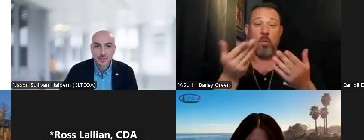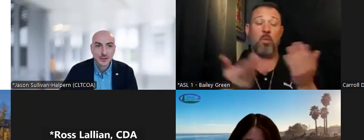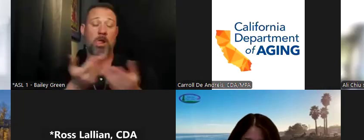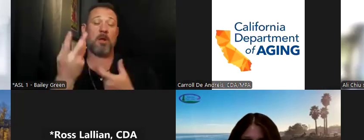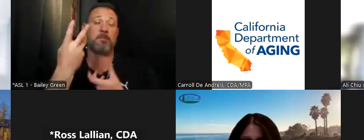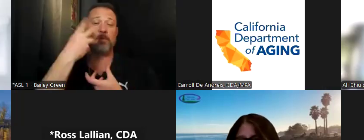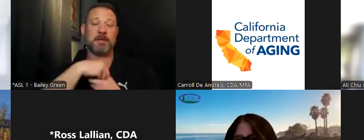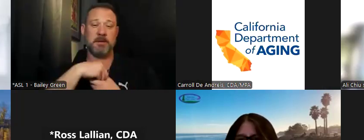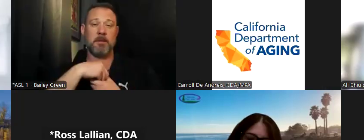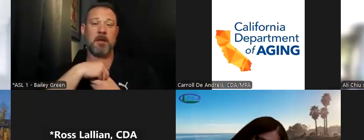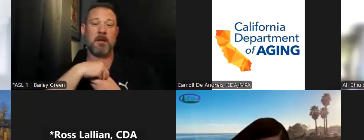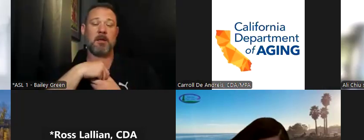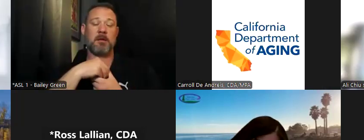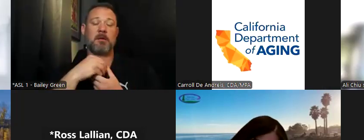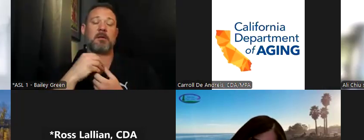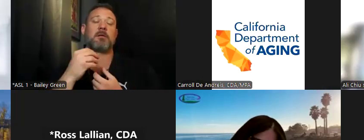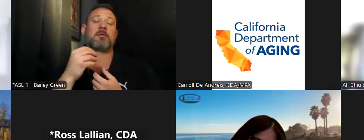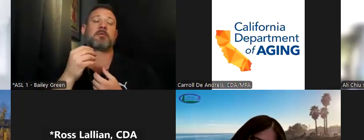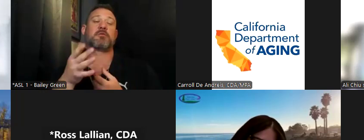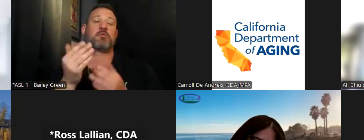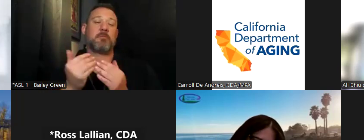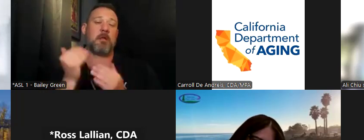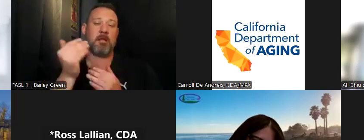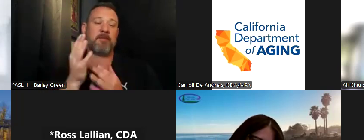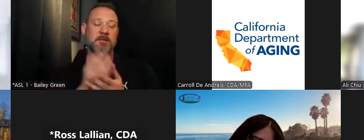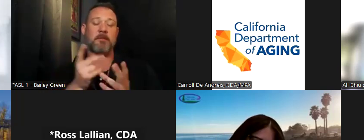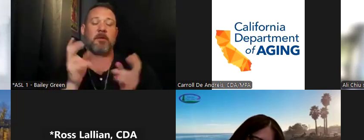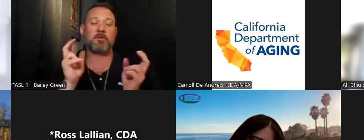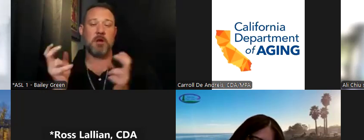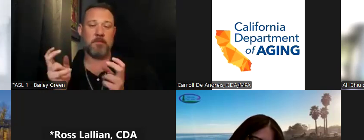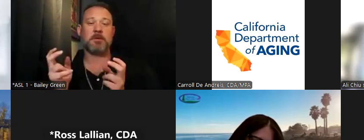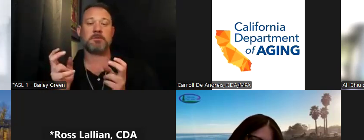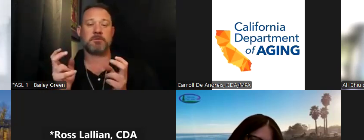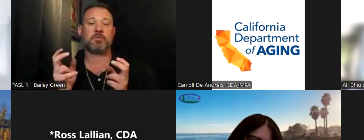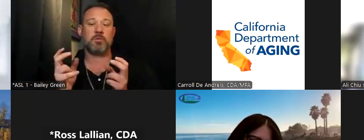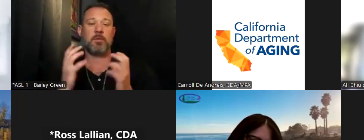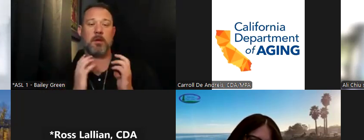first opportunity to sort of elevate some of these topics to the full council.